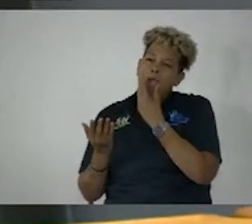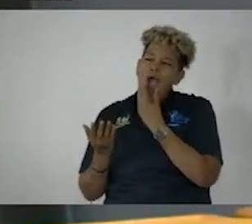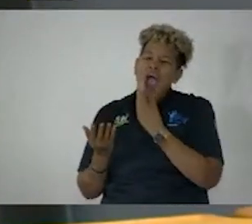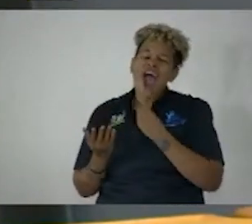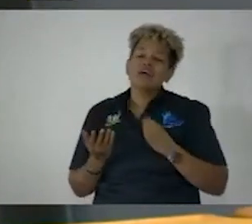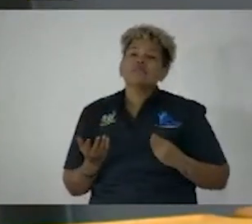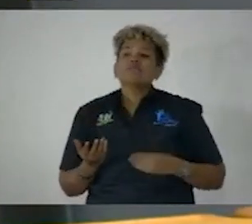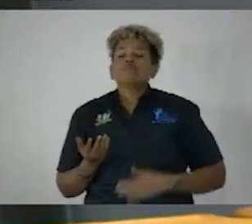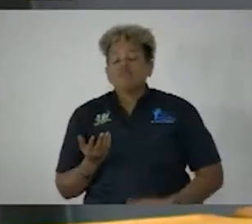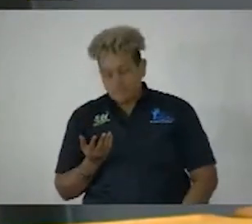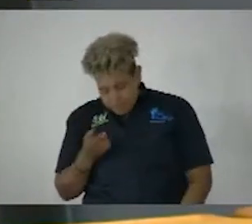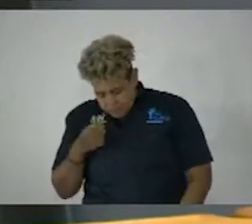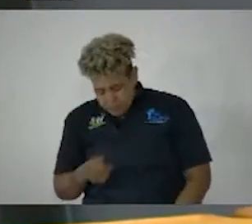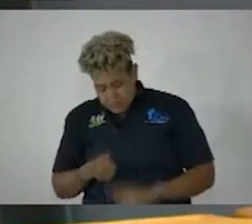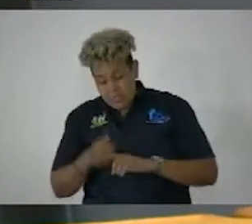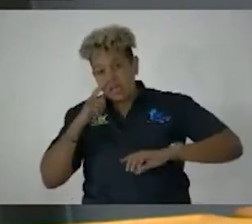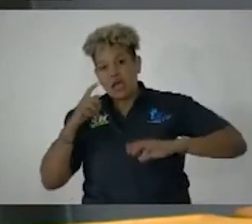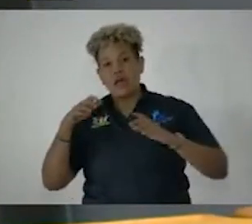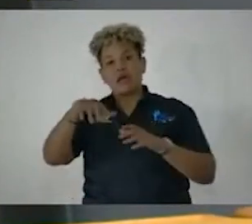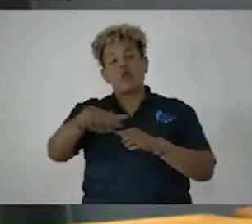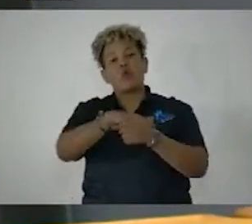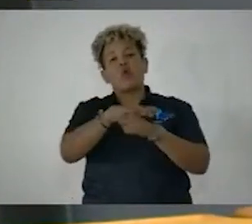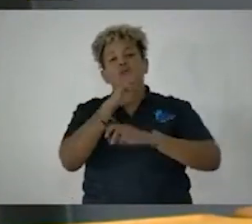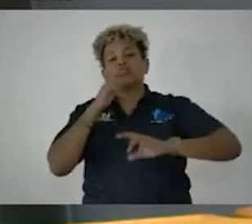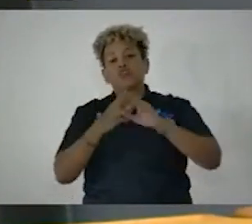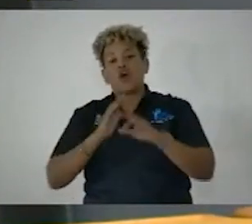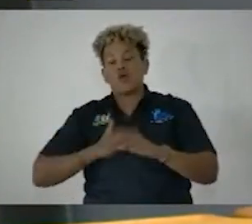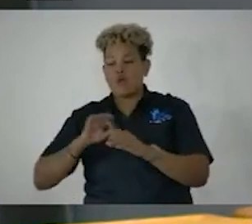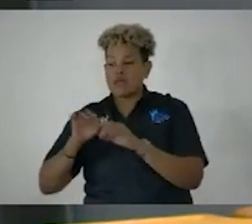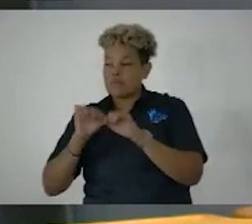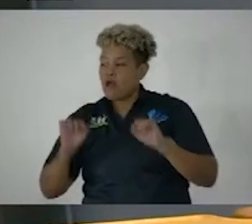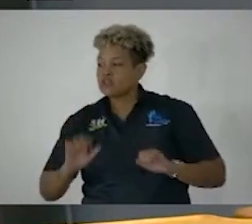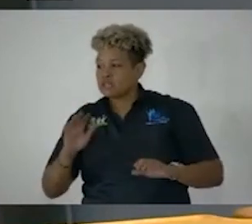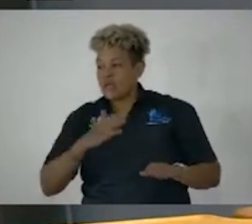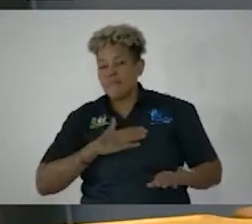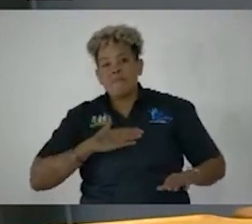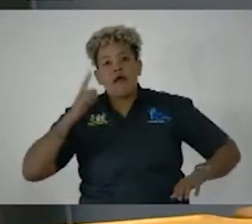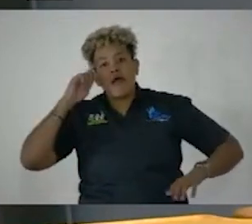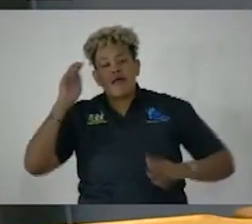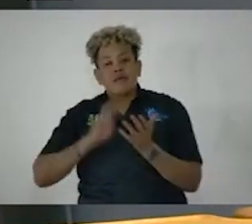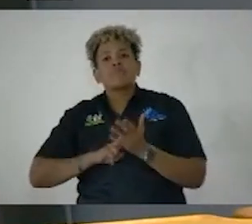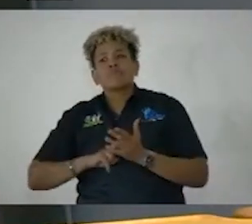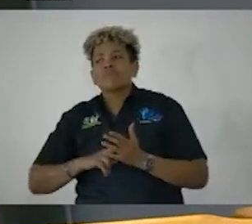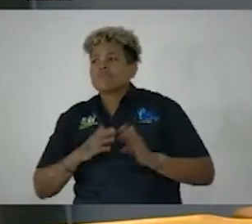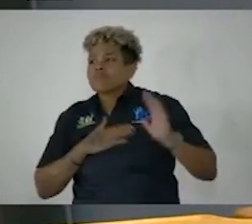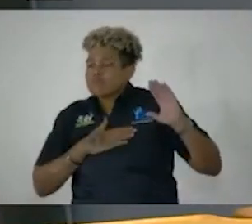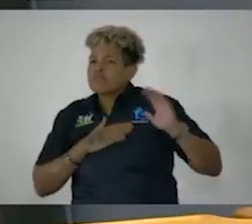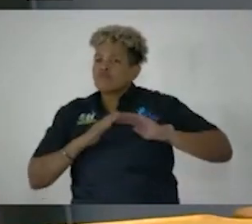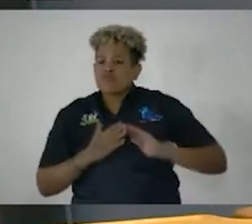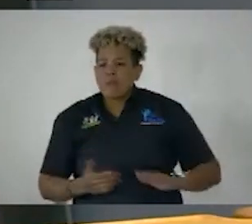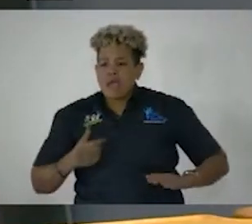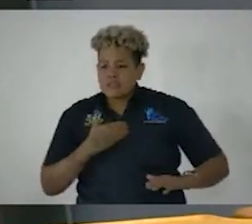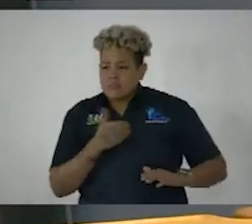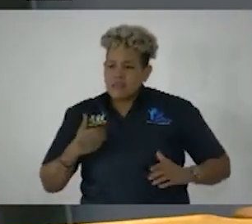this is a site that talks about our democracy and my patriotism. So as a member of the